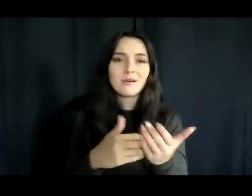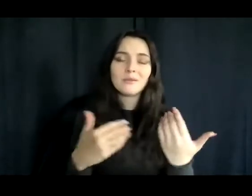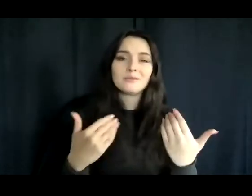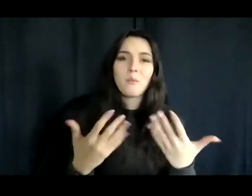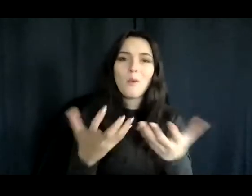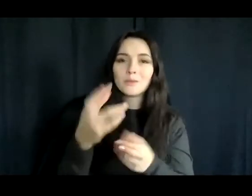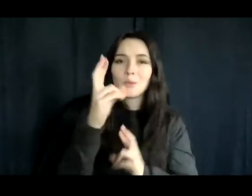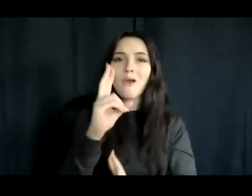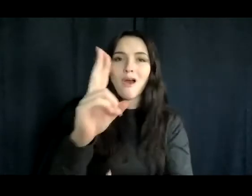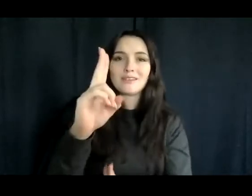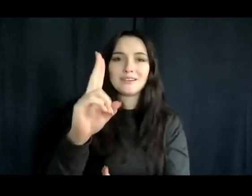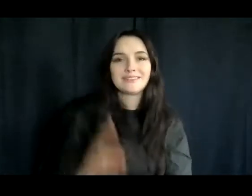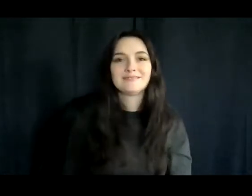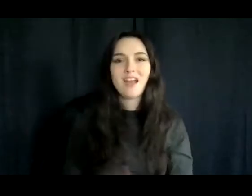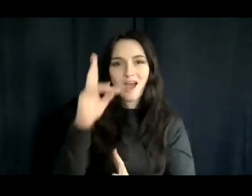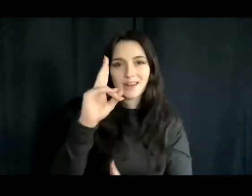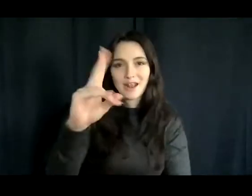So.